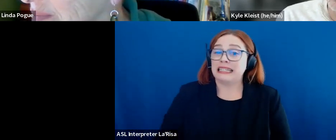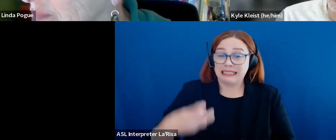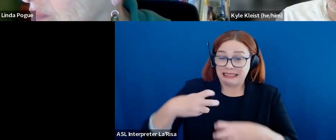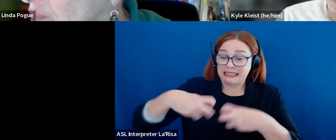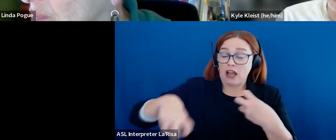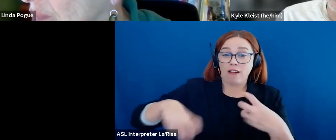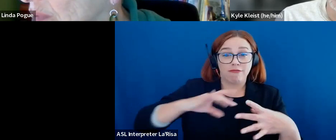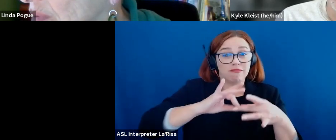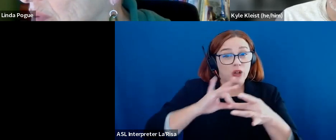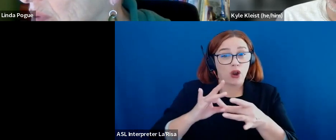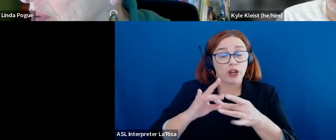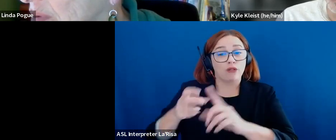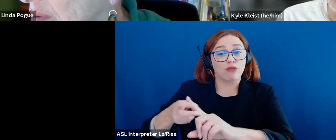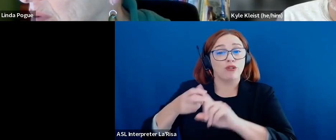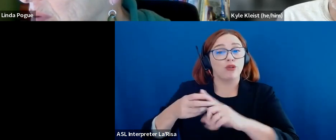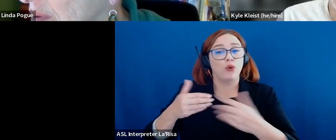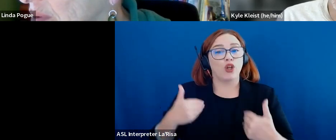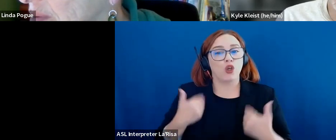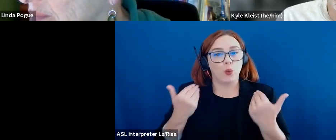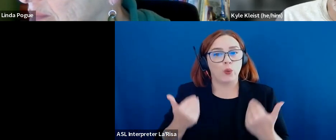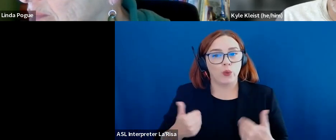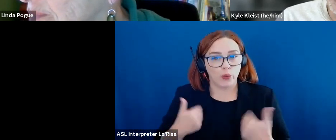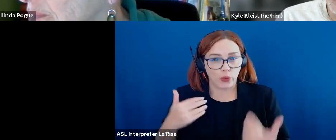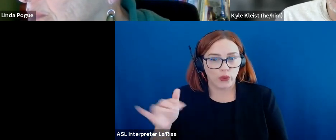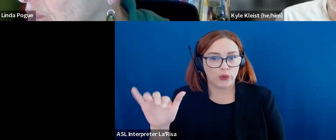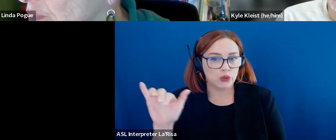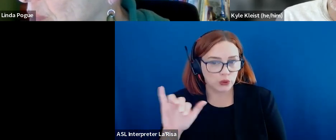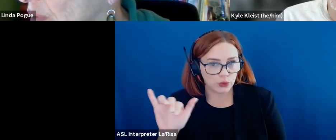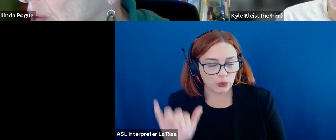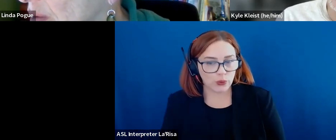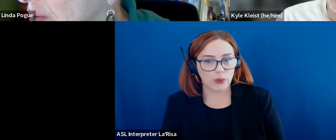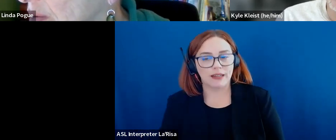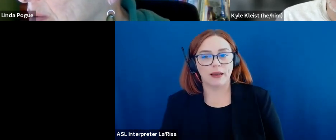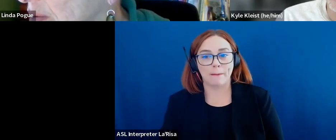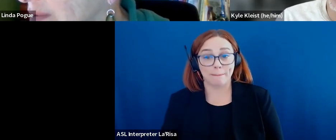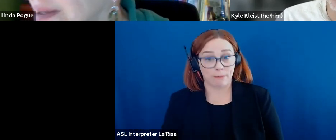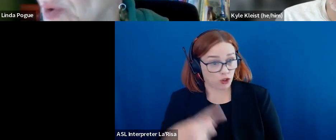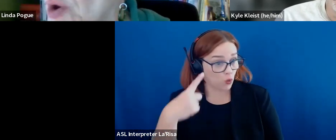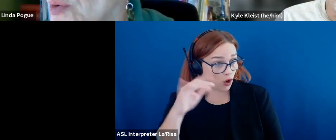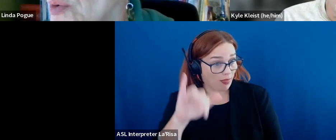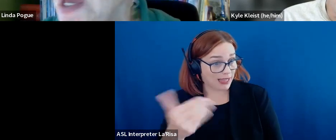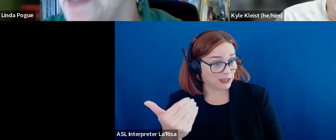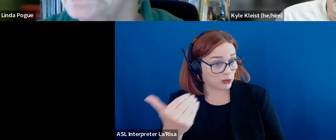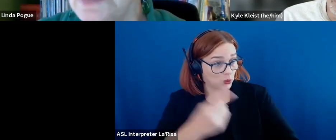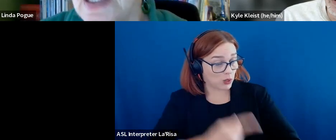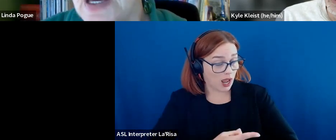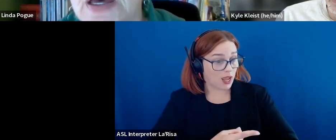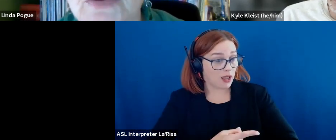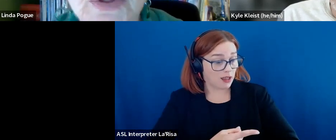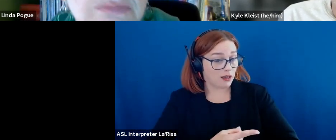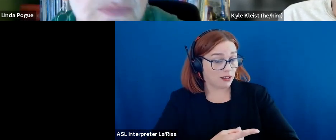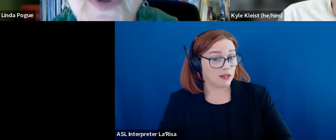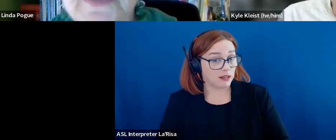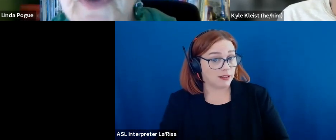of recruiting youth in programs. Is that something you've heard today, Linda? Oh, yes,